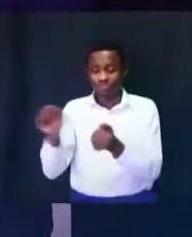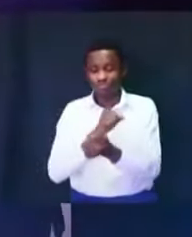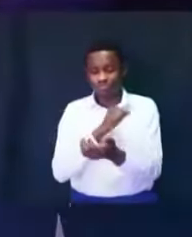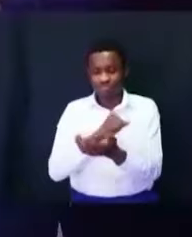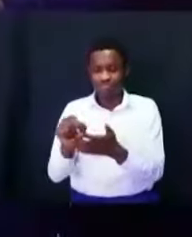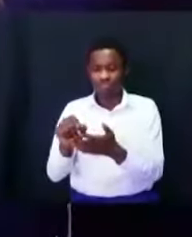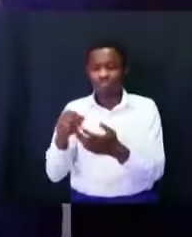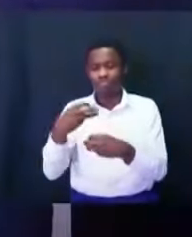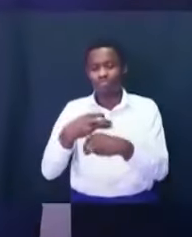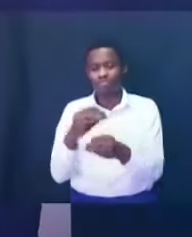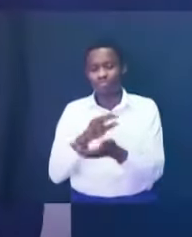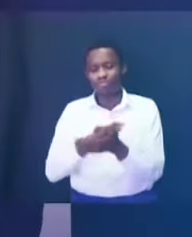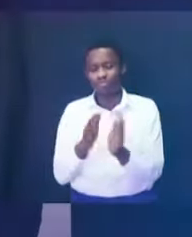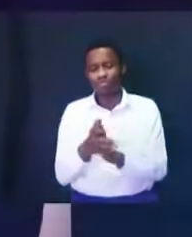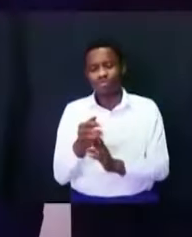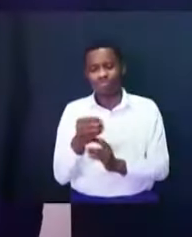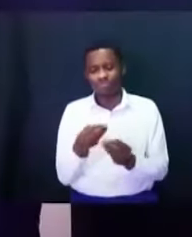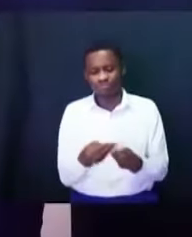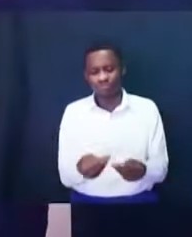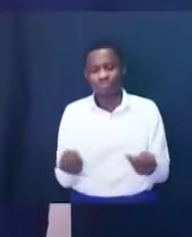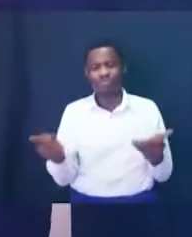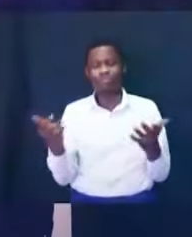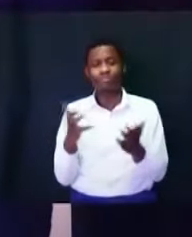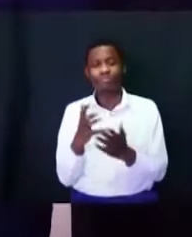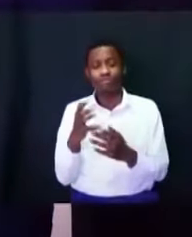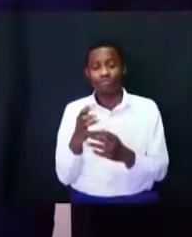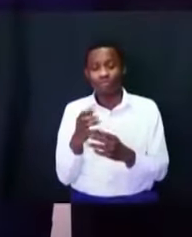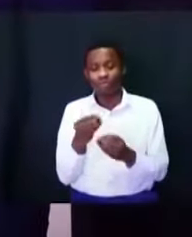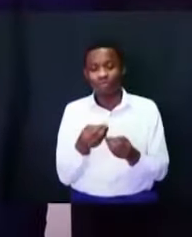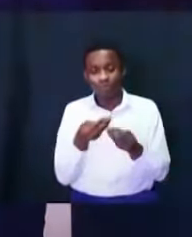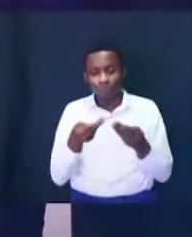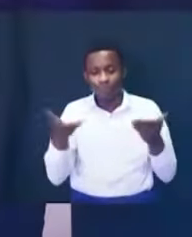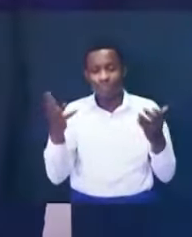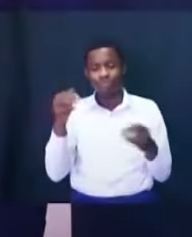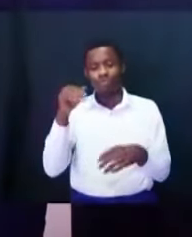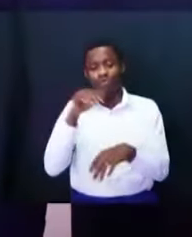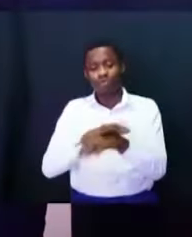you to ashes on the ground in the sight of all who were